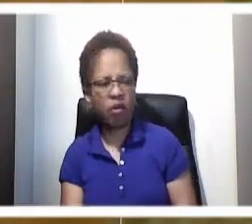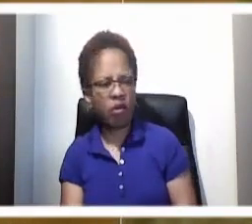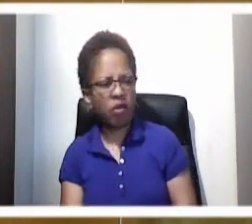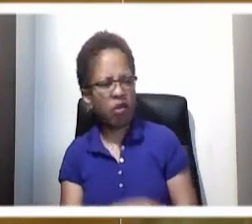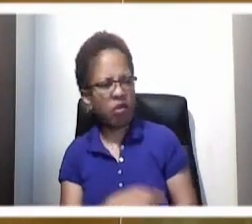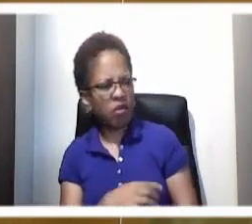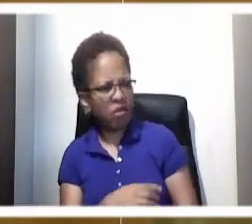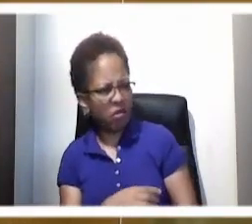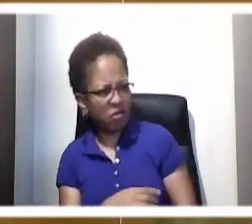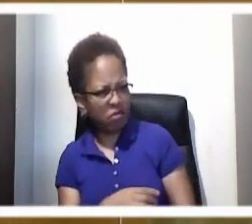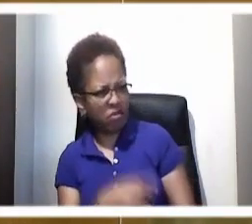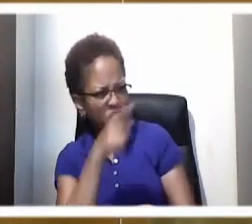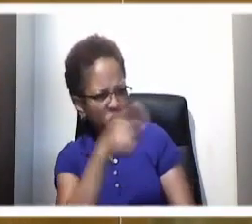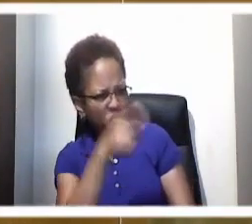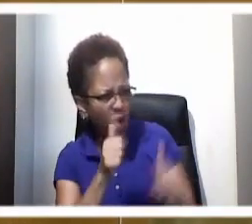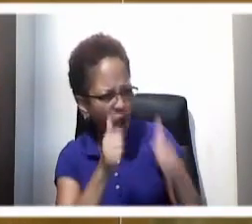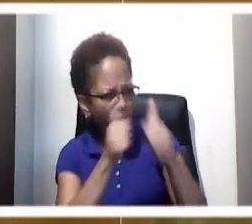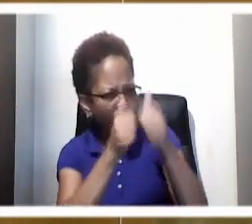yourself as an apostle?"